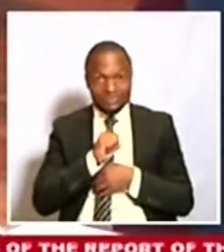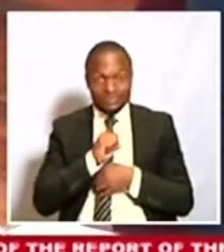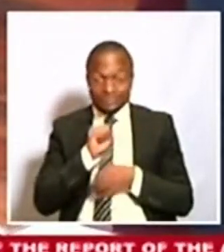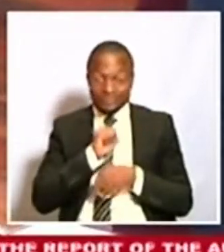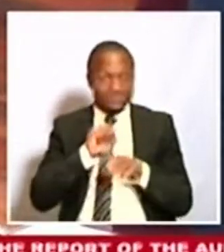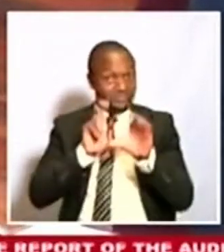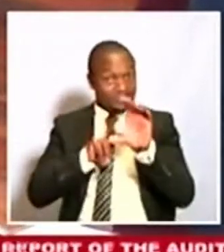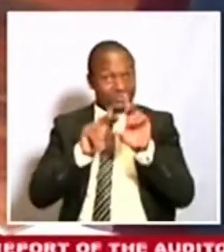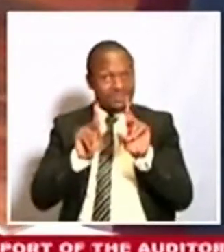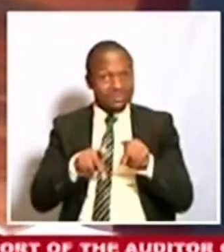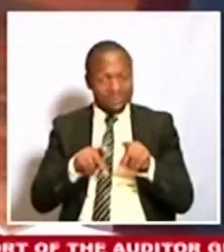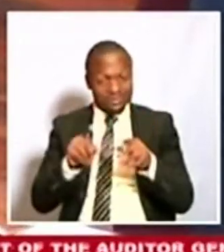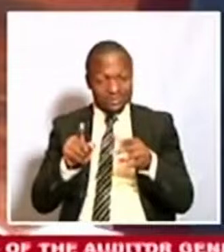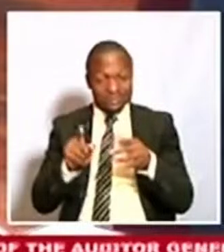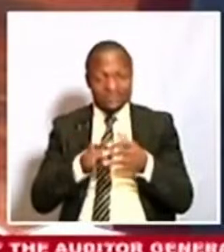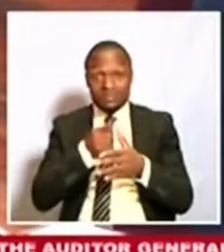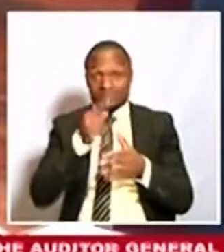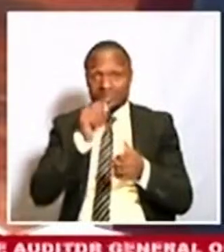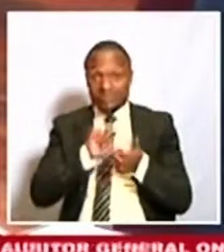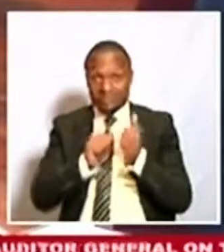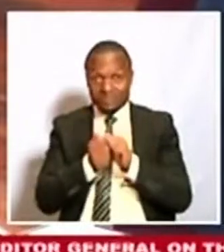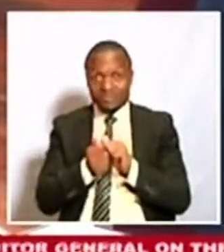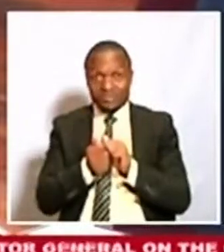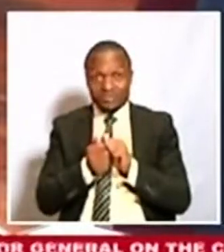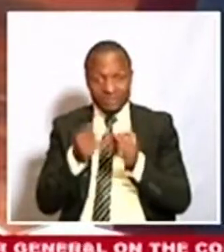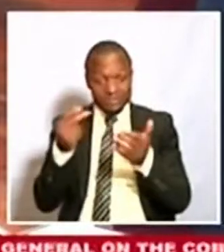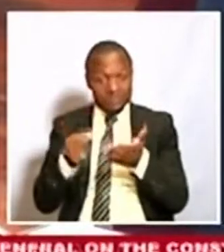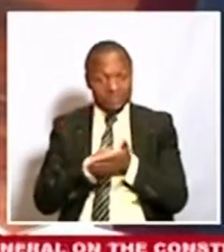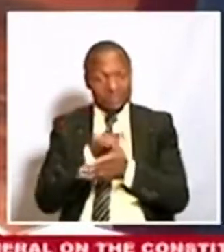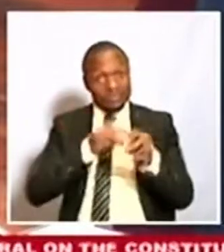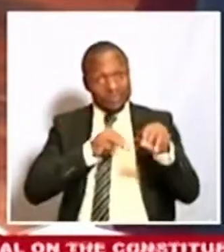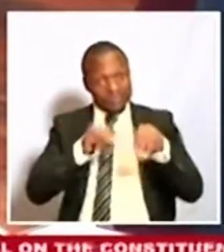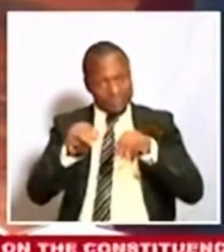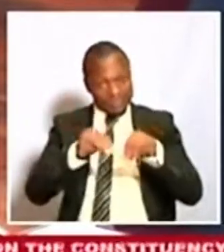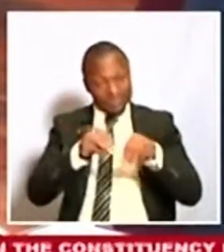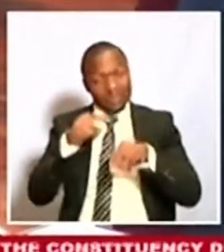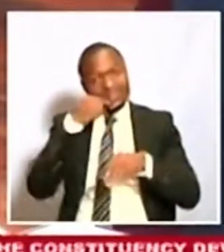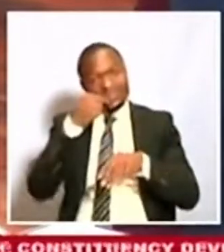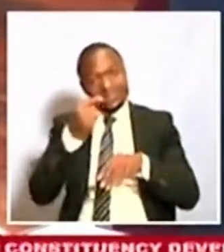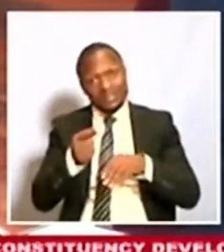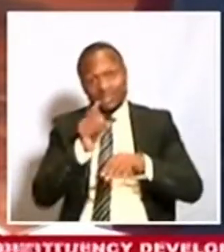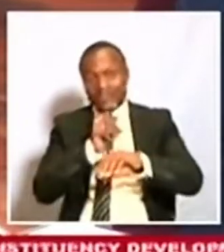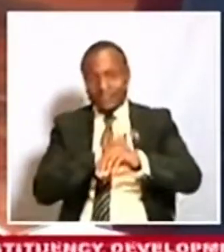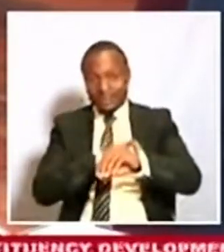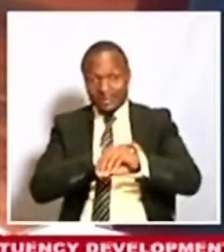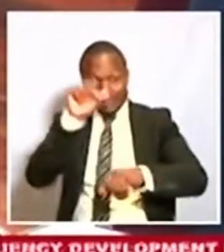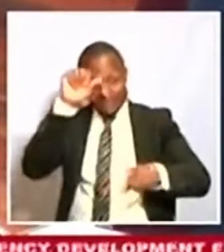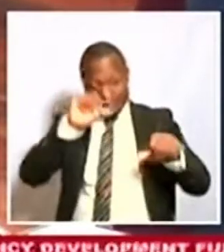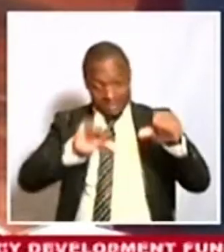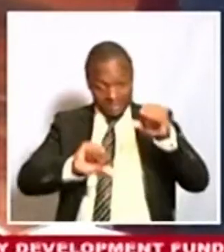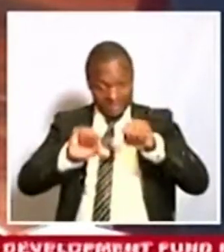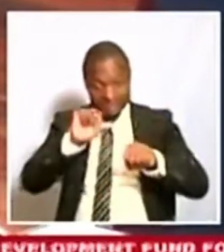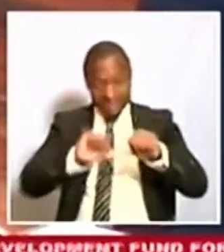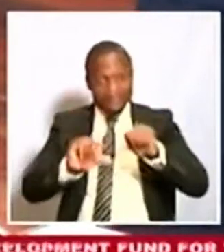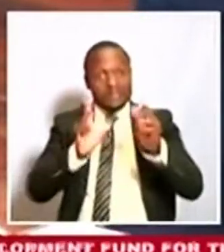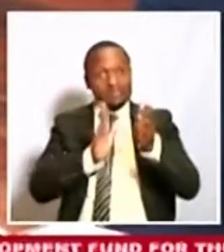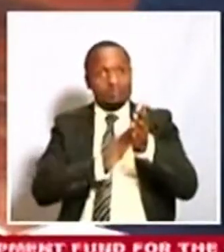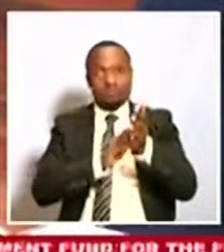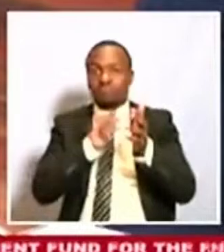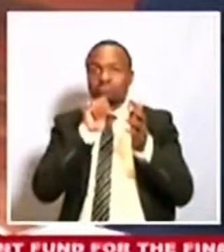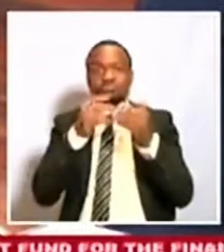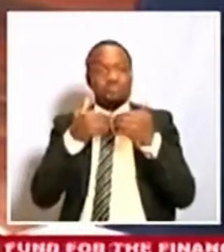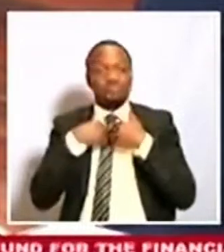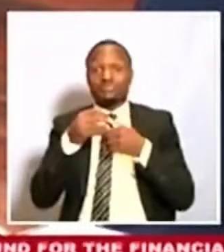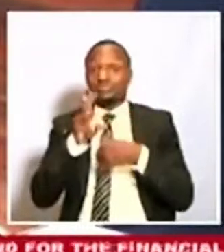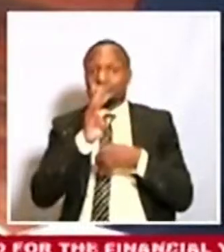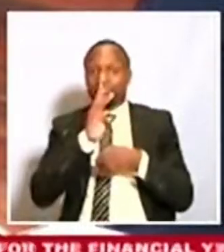Chair. The next query, it's a new query. The management wishes to state that at the time of the audit, the school did not have water,